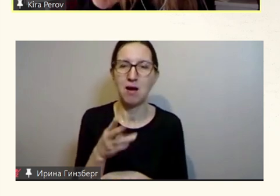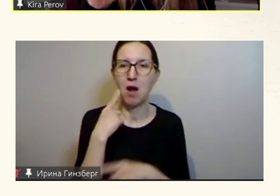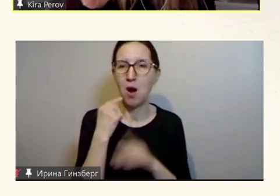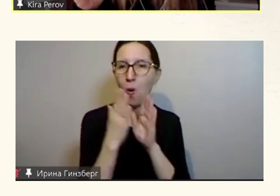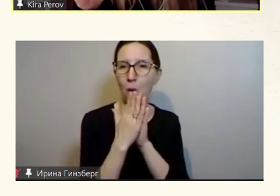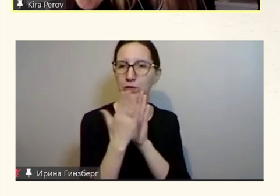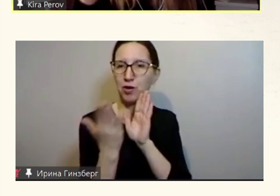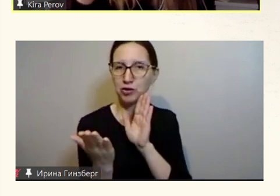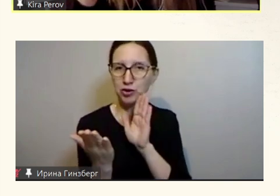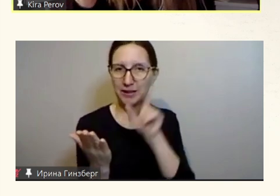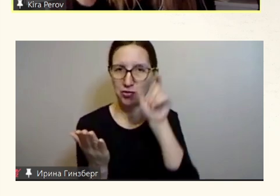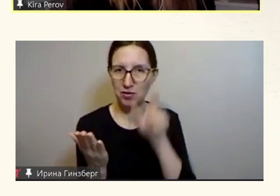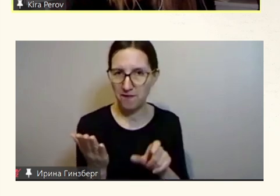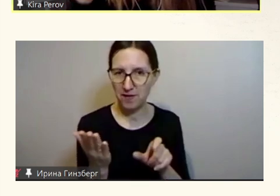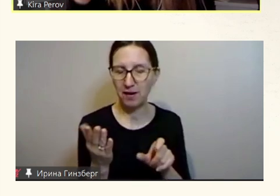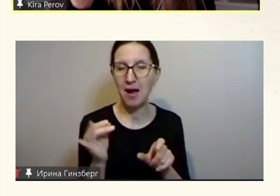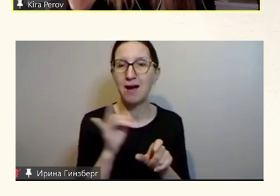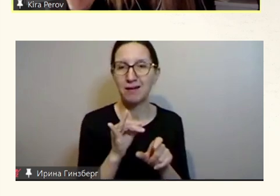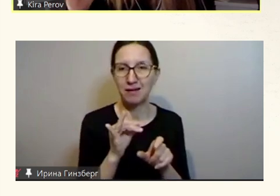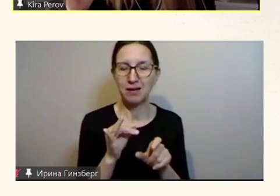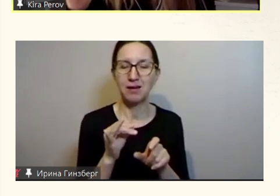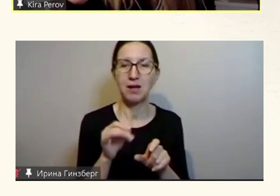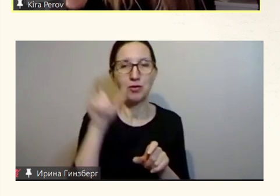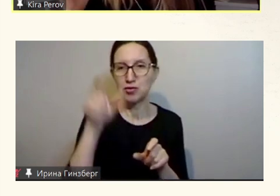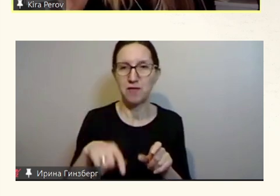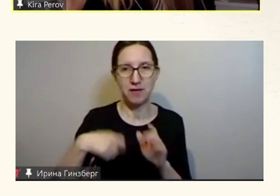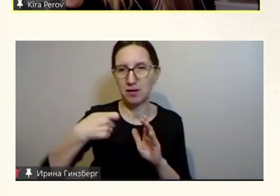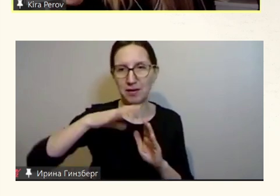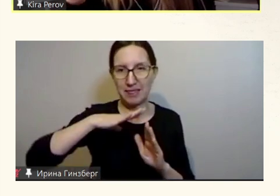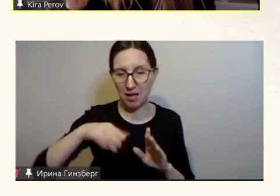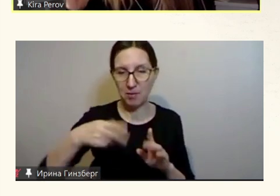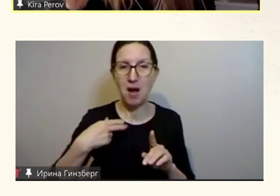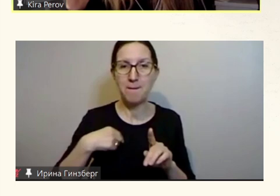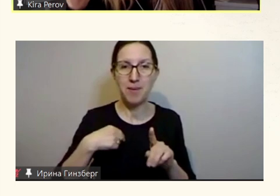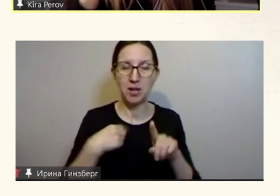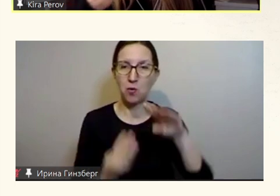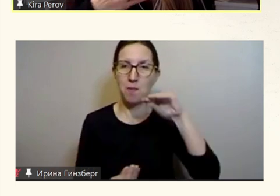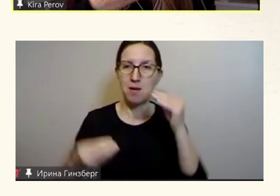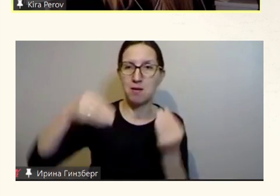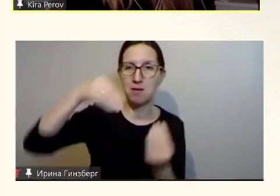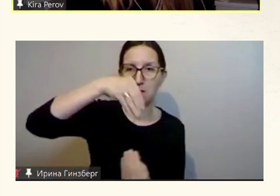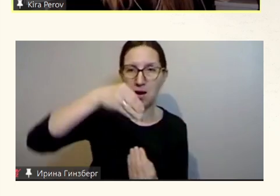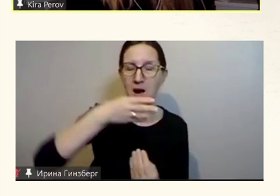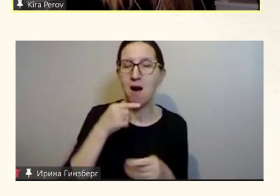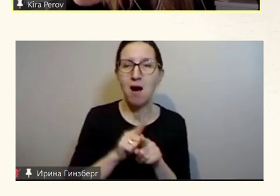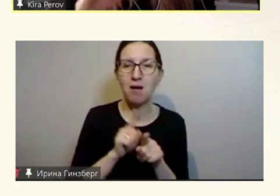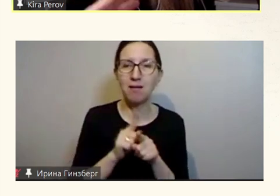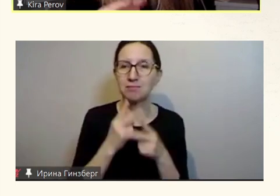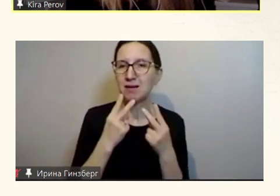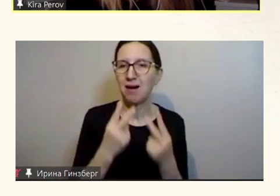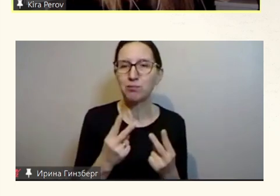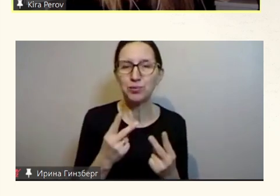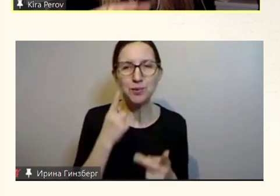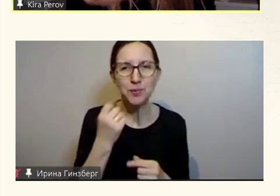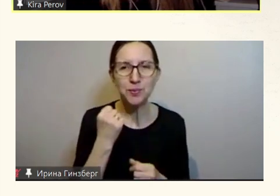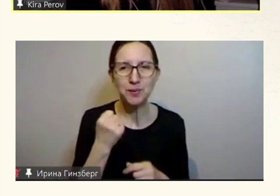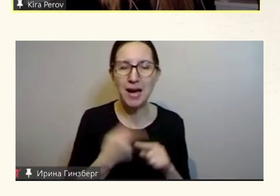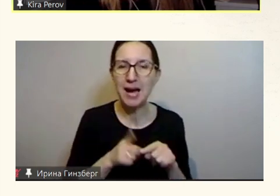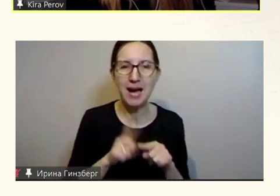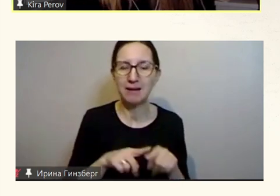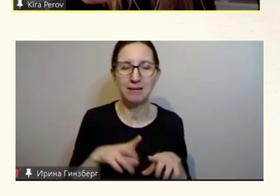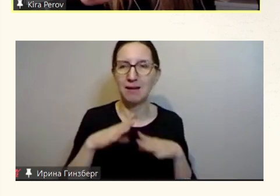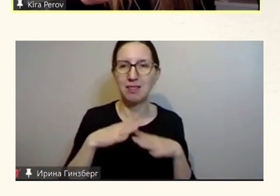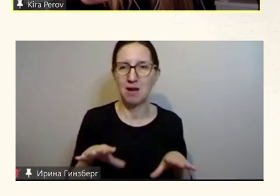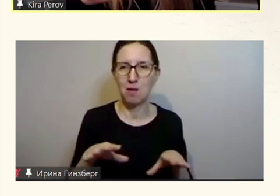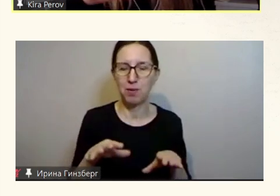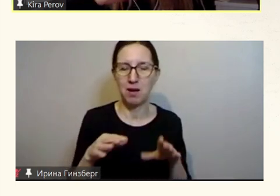then you see it as if it's, you know, normal. However, if you shoot the reflection, once the person goes down and touches the